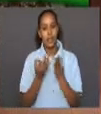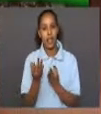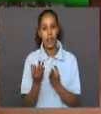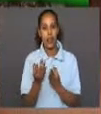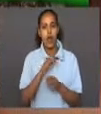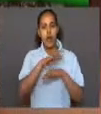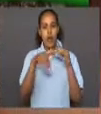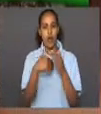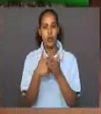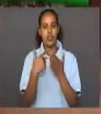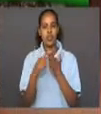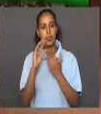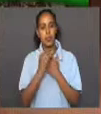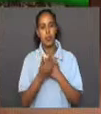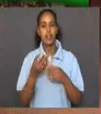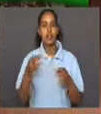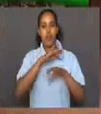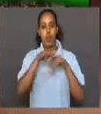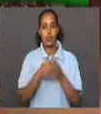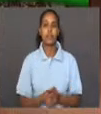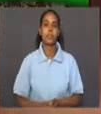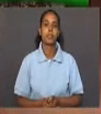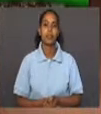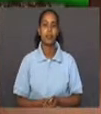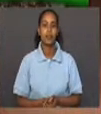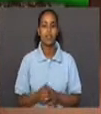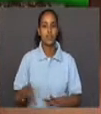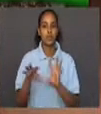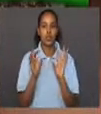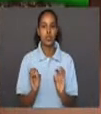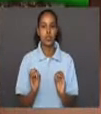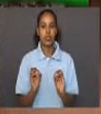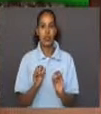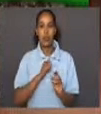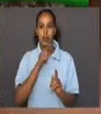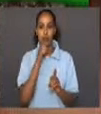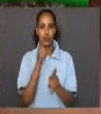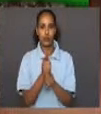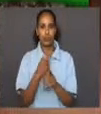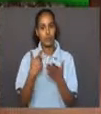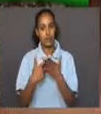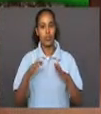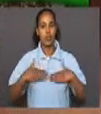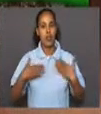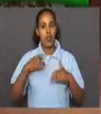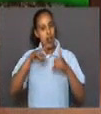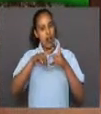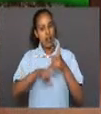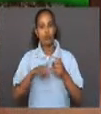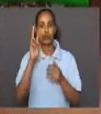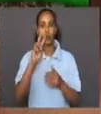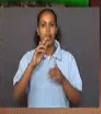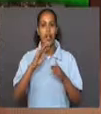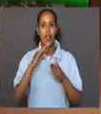explain all of the phases involved. Students, I'm sure you enjoyed the last two